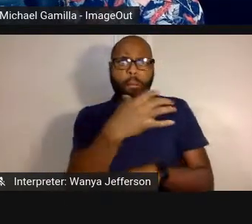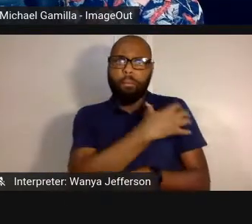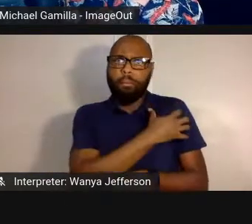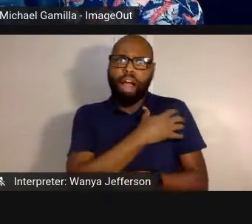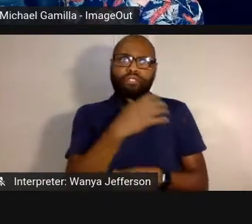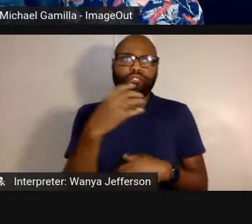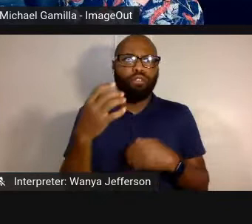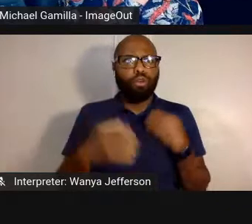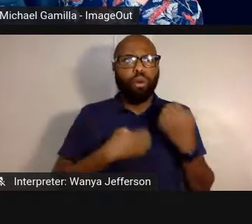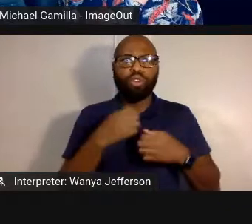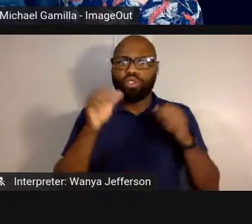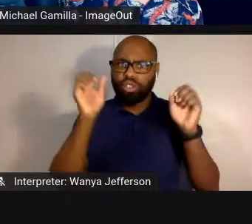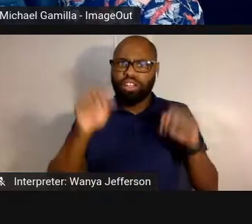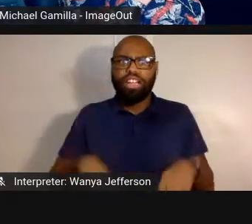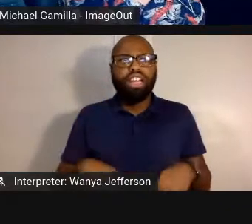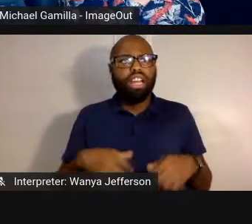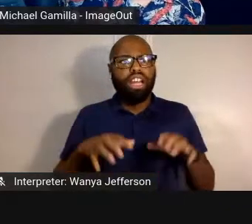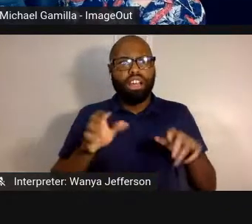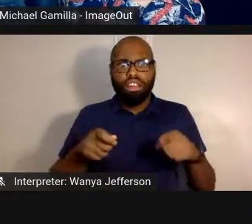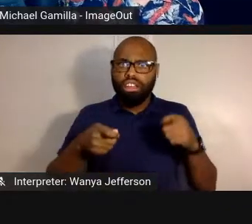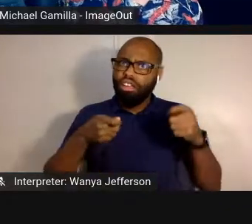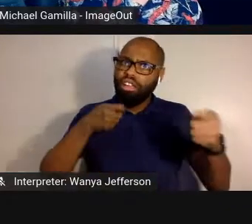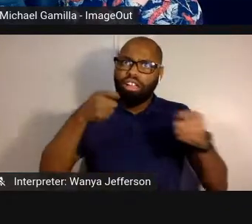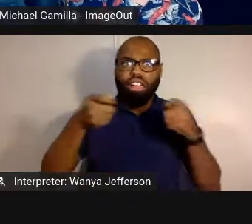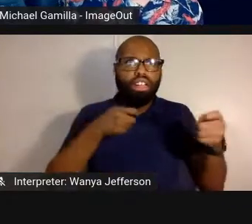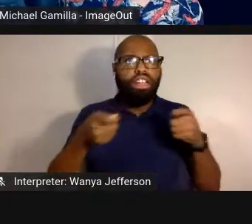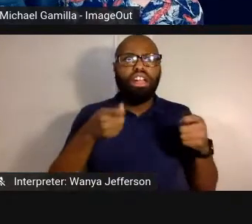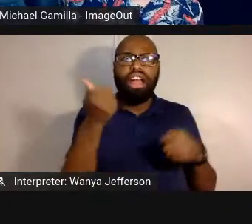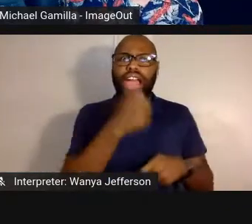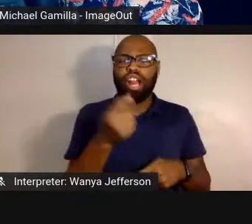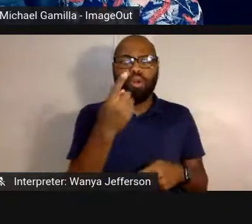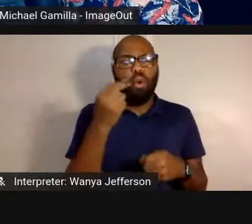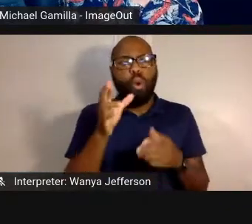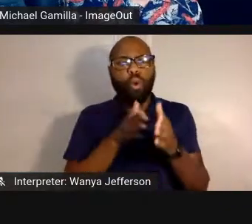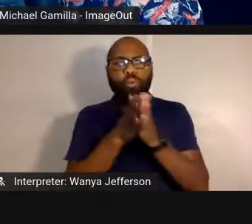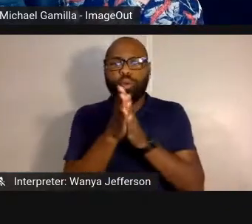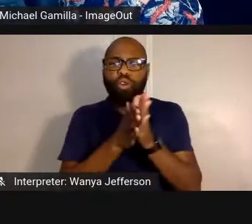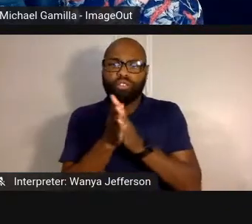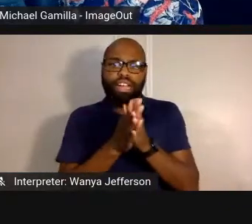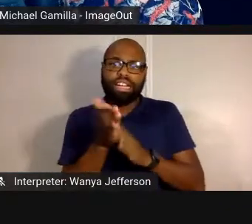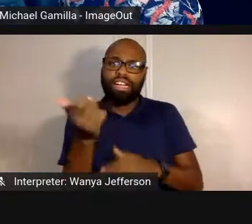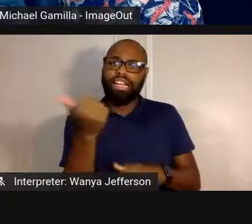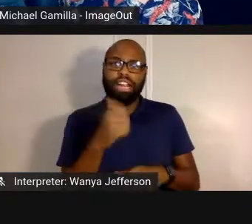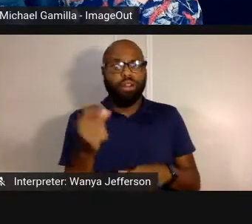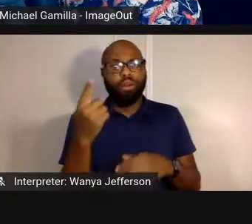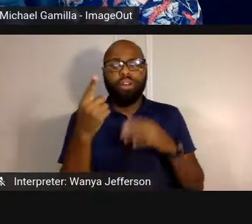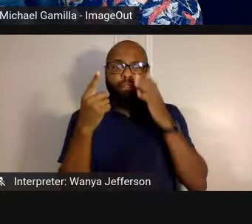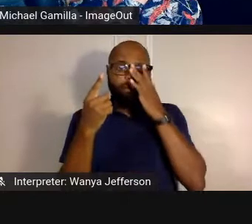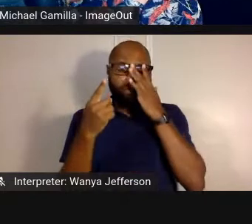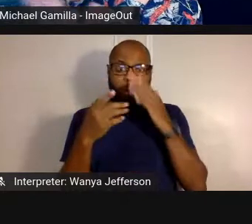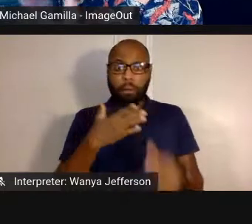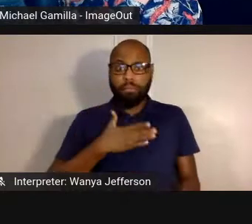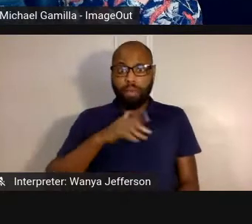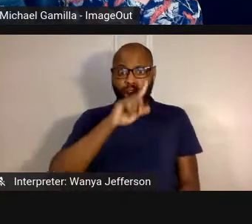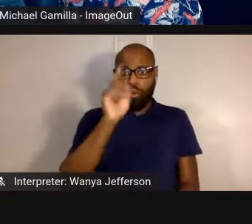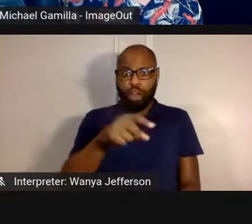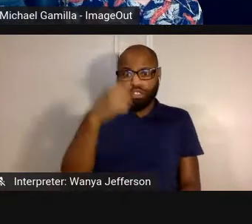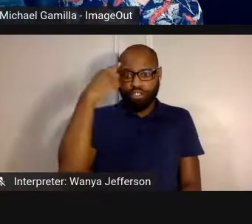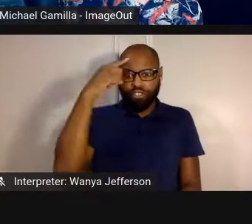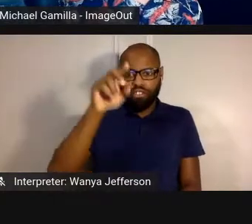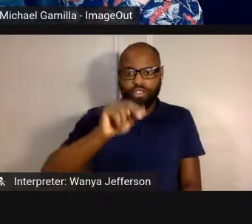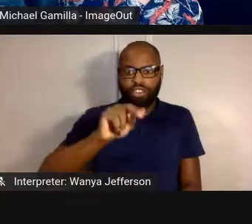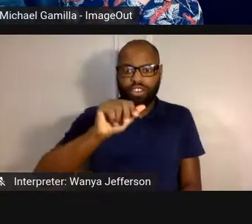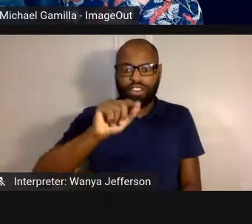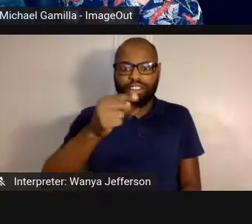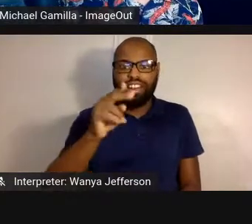anyone, or it could motivate someone. So my question for Nathalie,